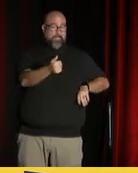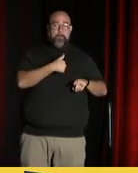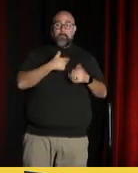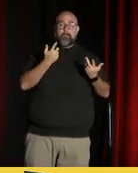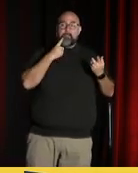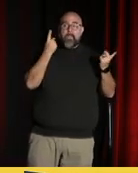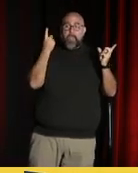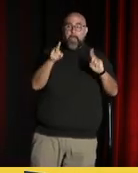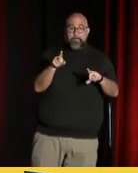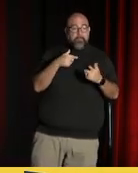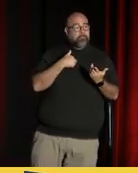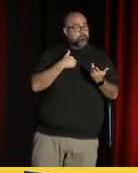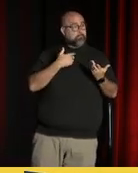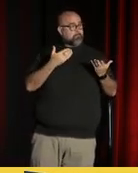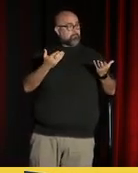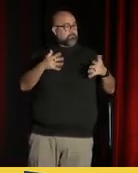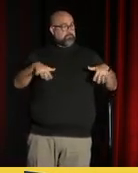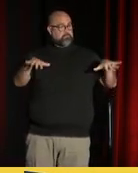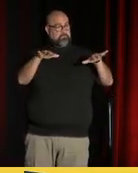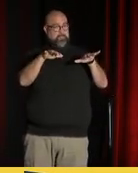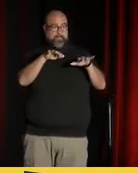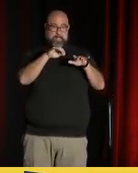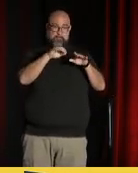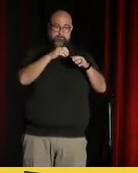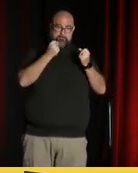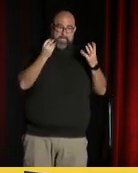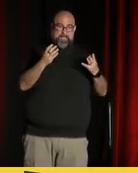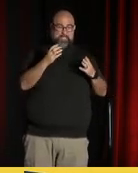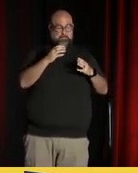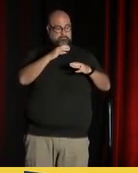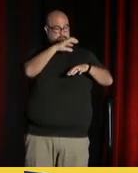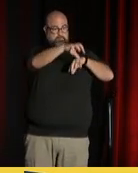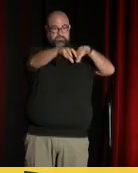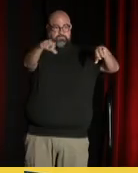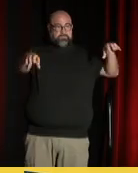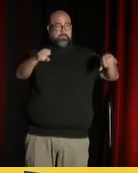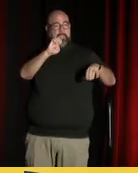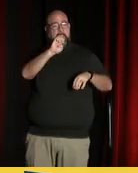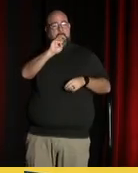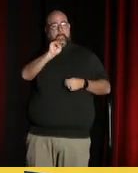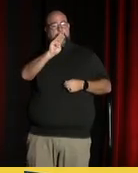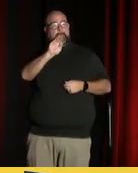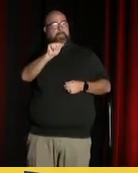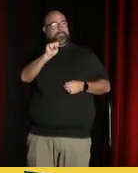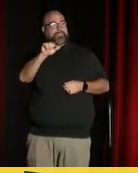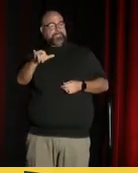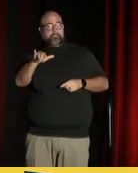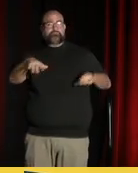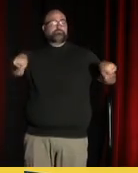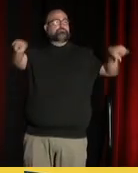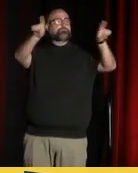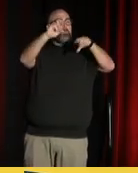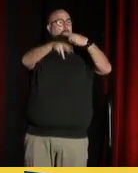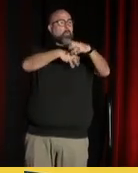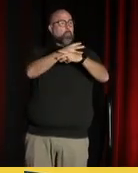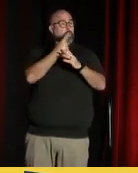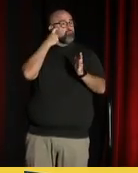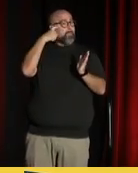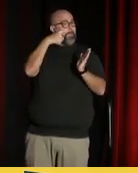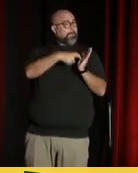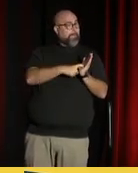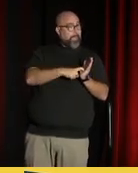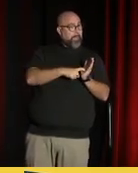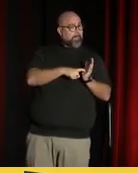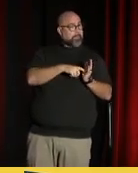Any of our embassies around the world that recognize disability or trauma as a part of their program